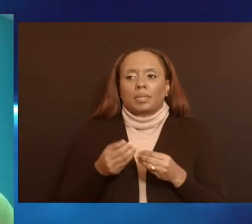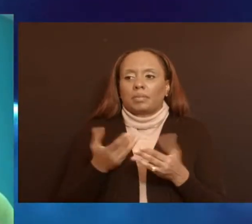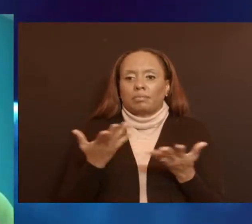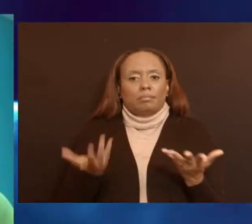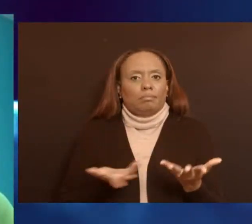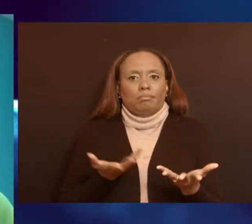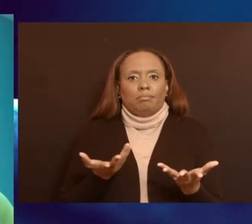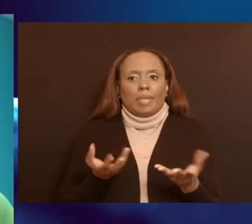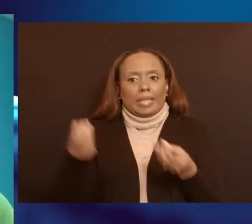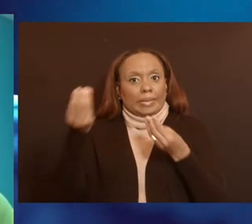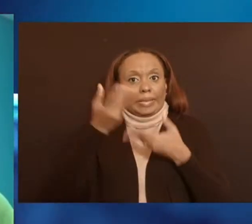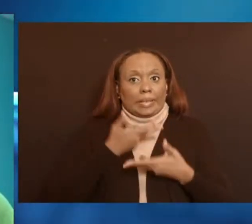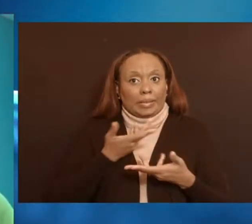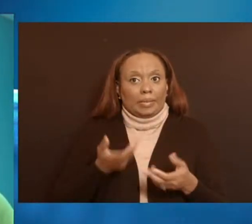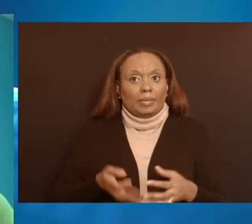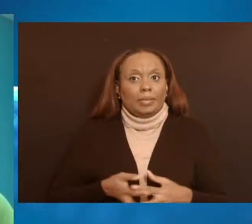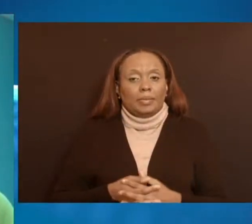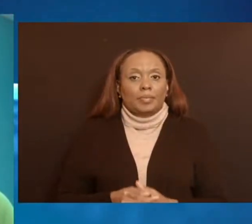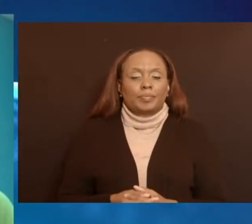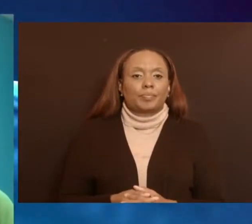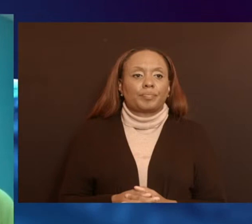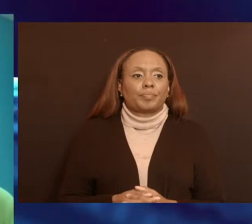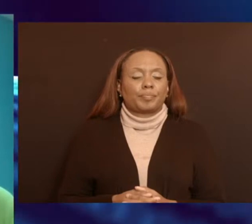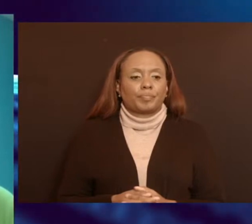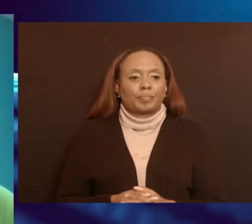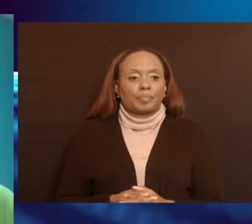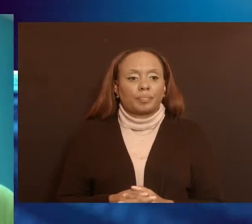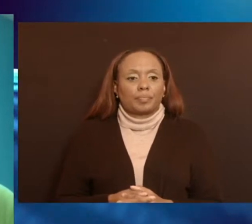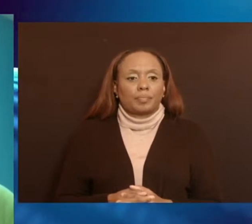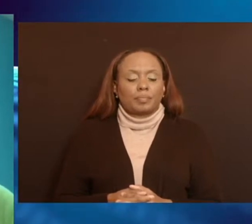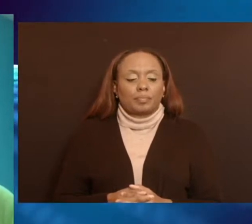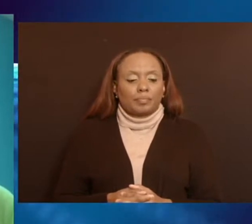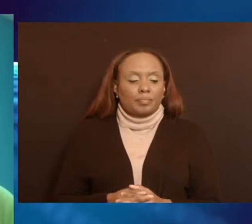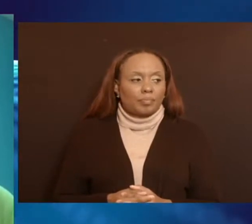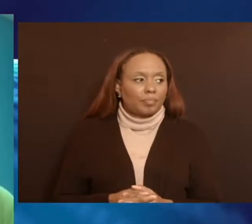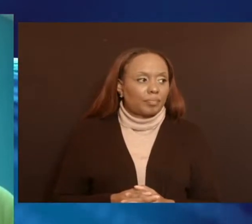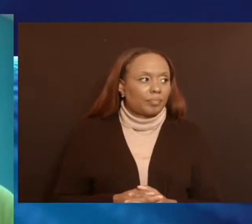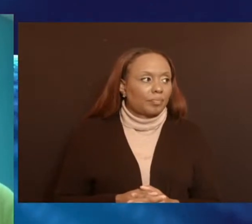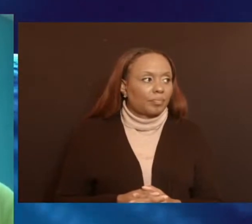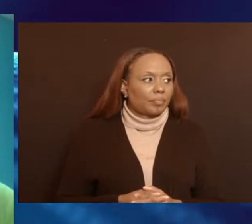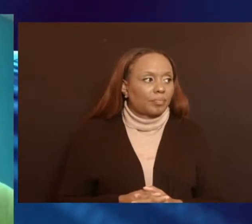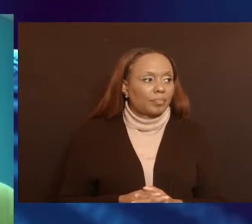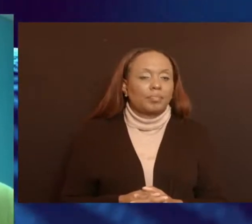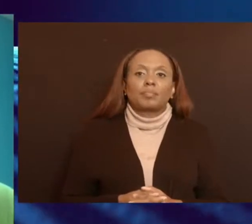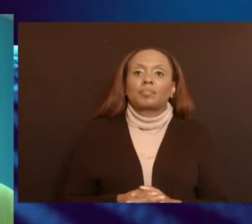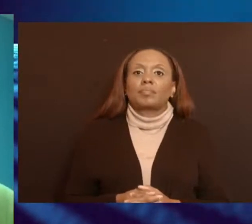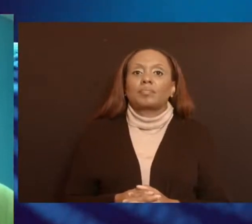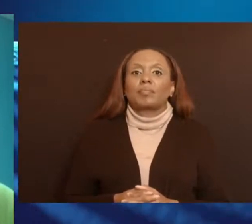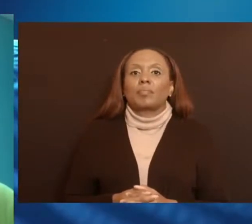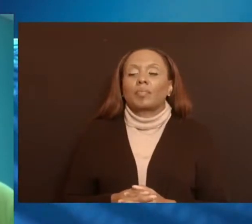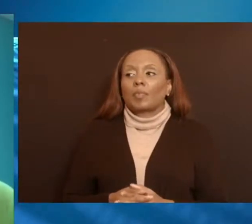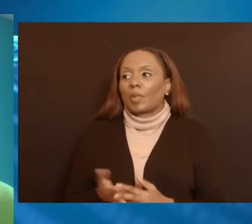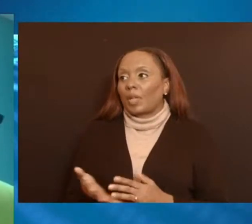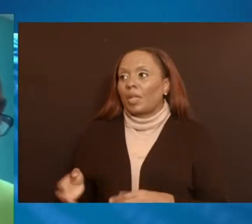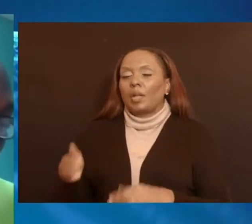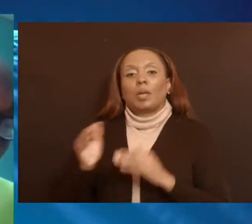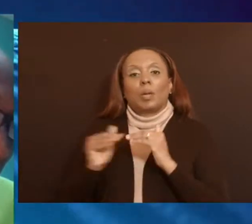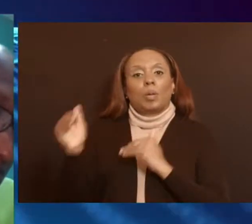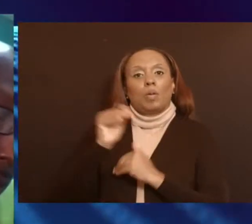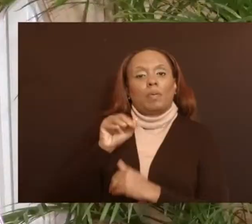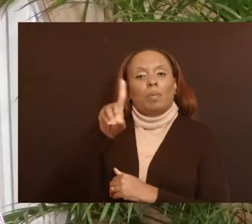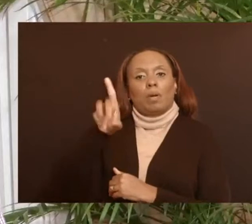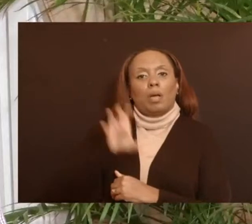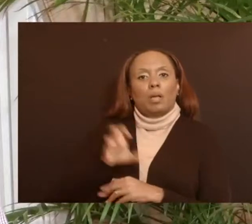quarantine at these quarantine approved hotels right now? So as Minister was right, there are in excess of 100